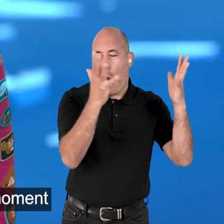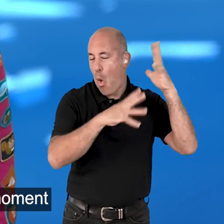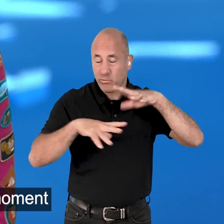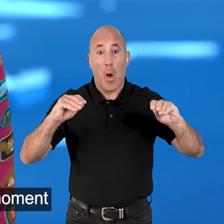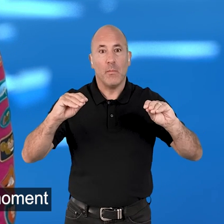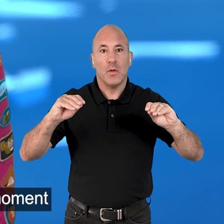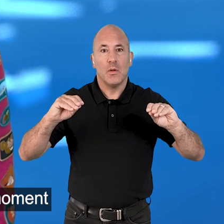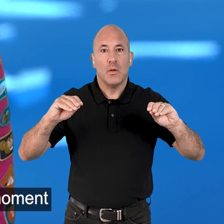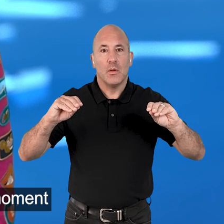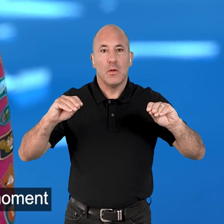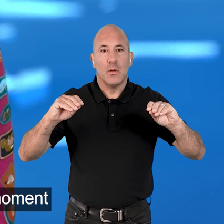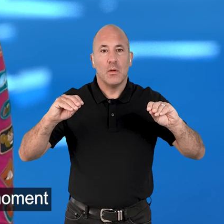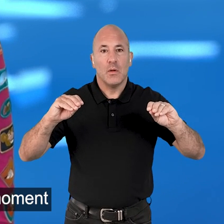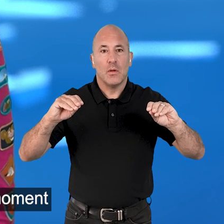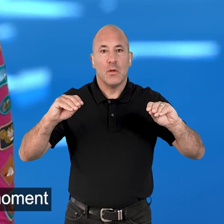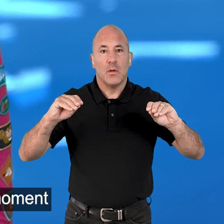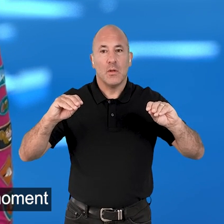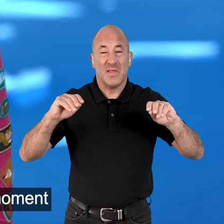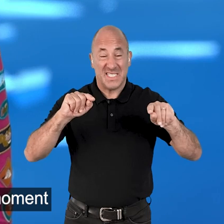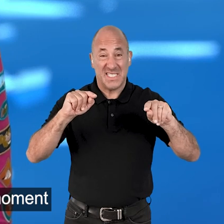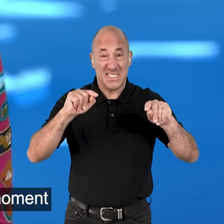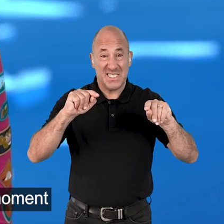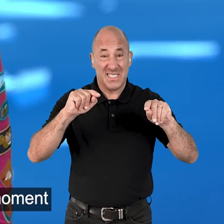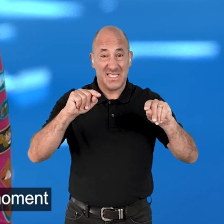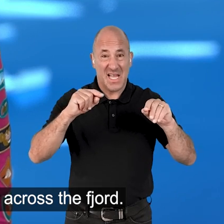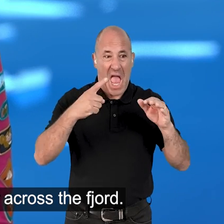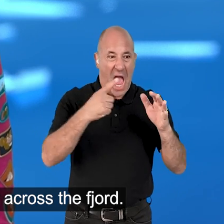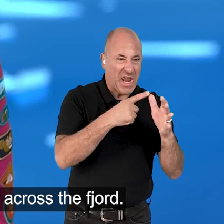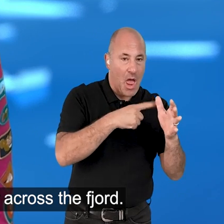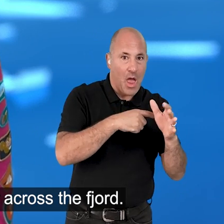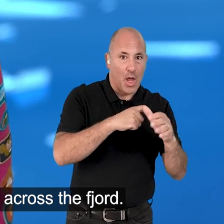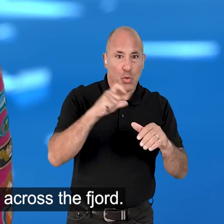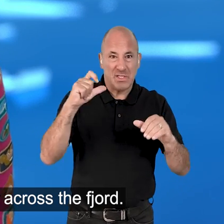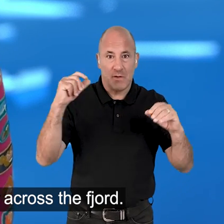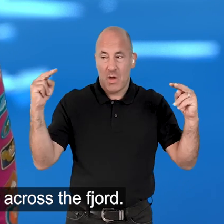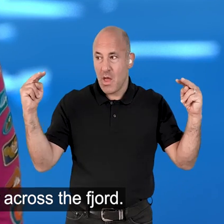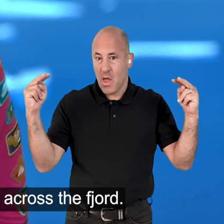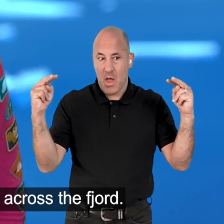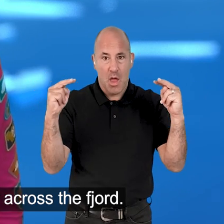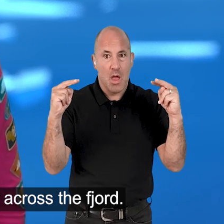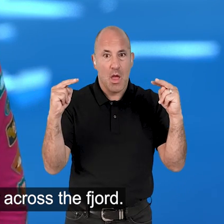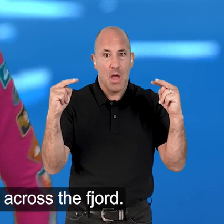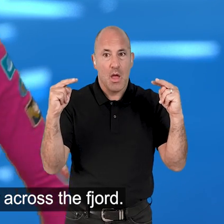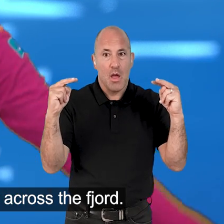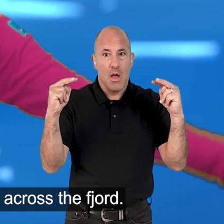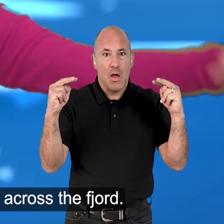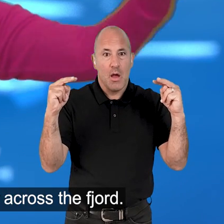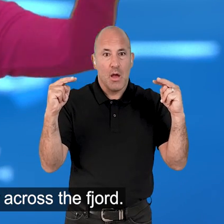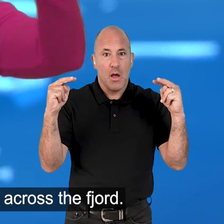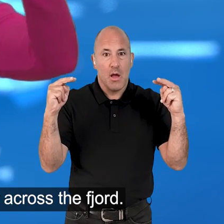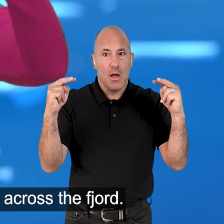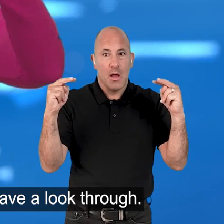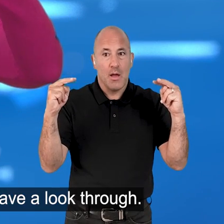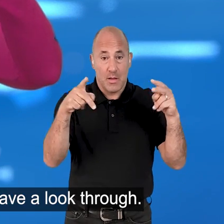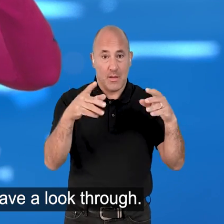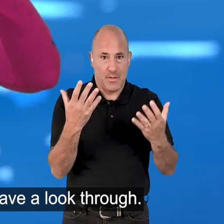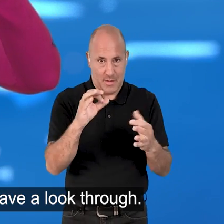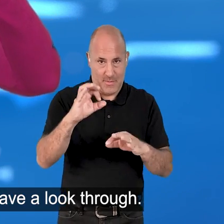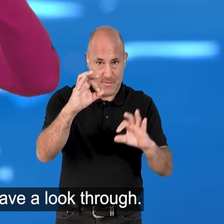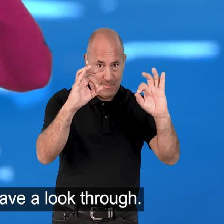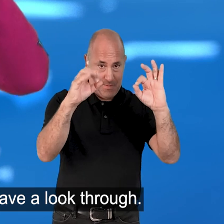storm stops. And in that moment, Anna and Kristoff can see each other across the fjord. Joining